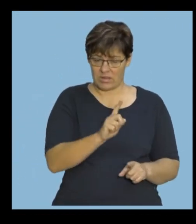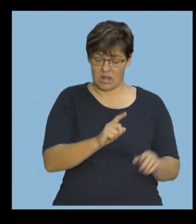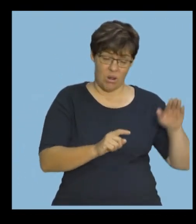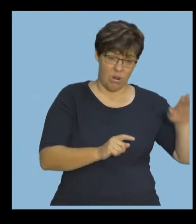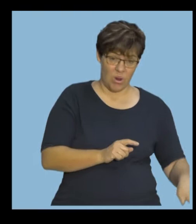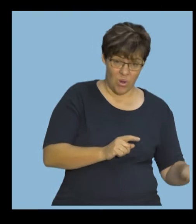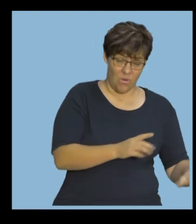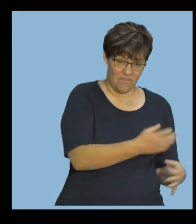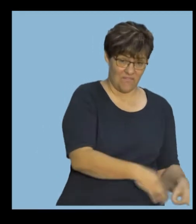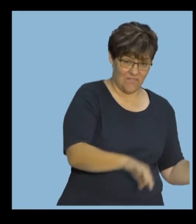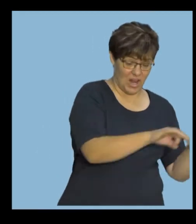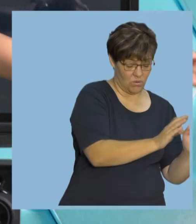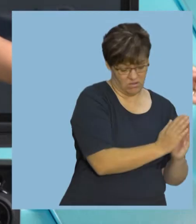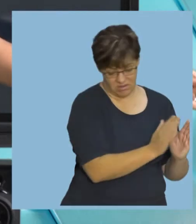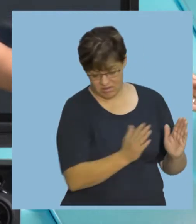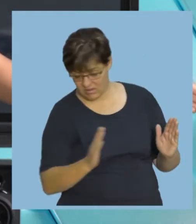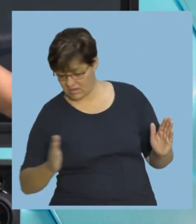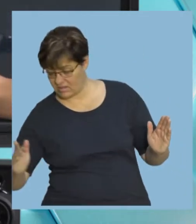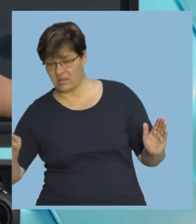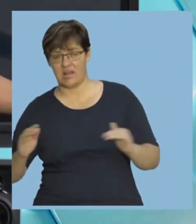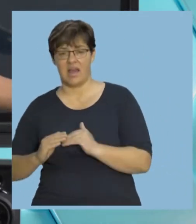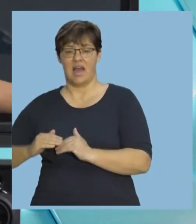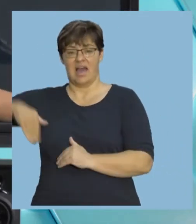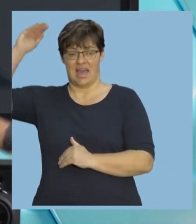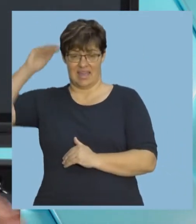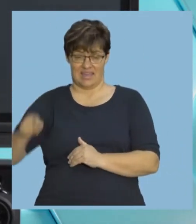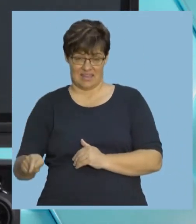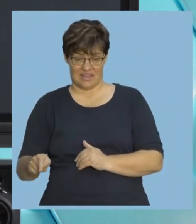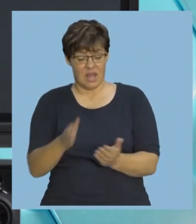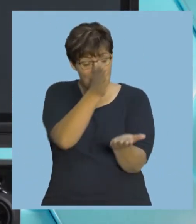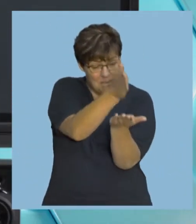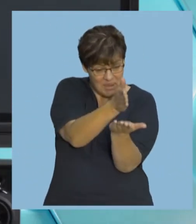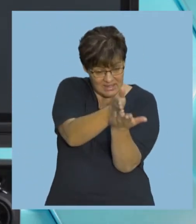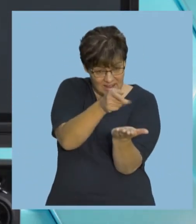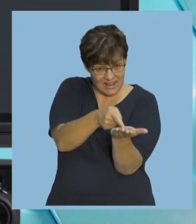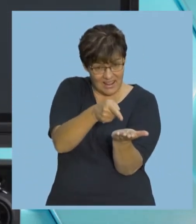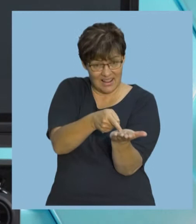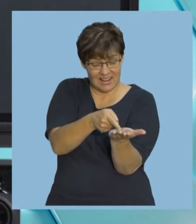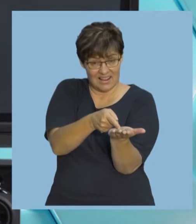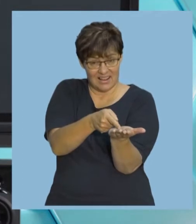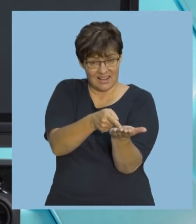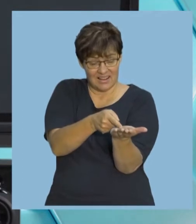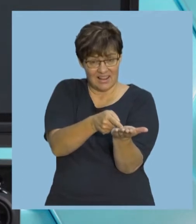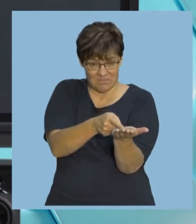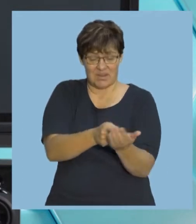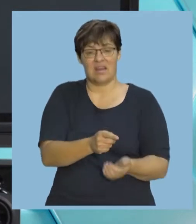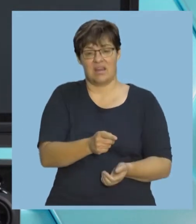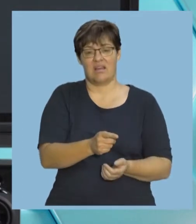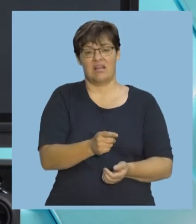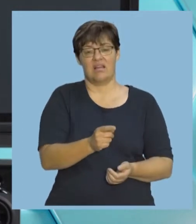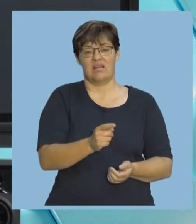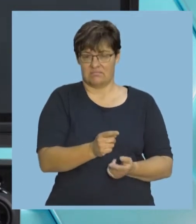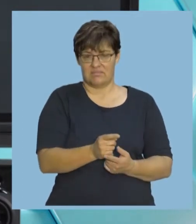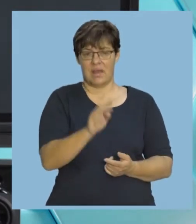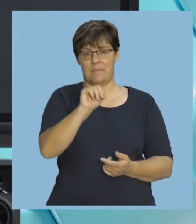mean from the lowest value to the highest value. Then the middle one is our